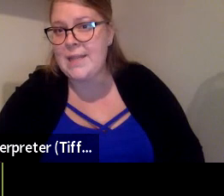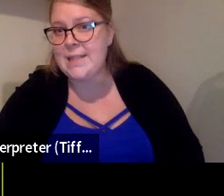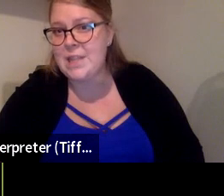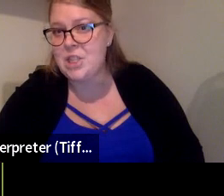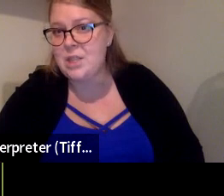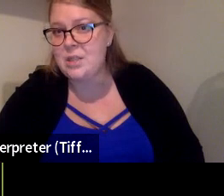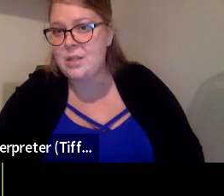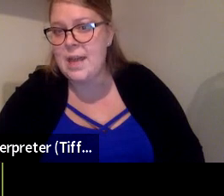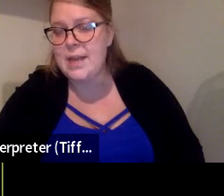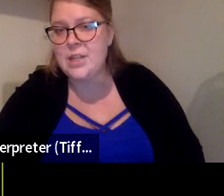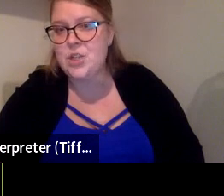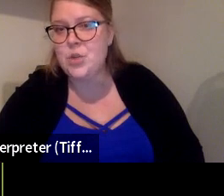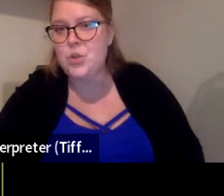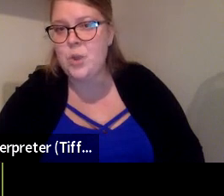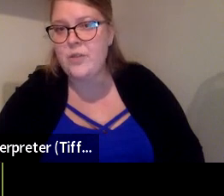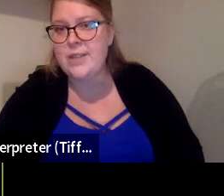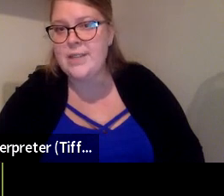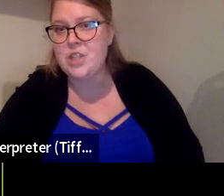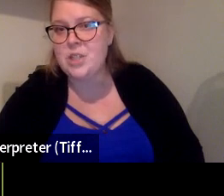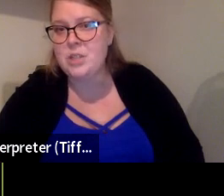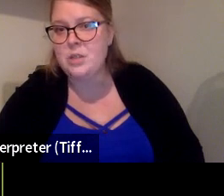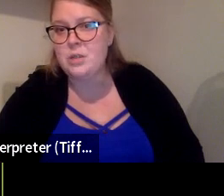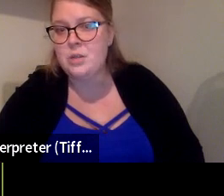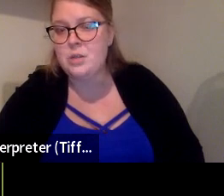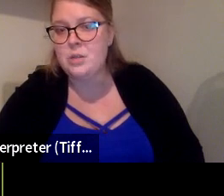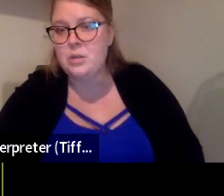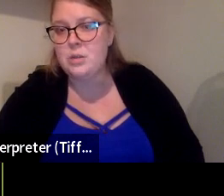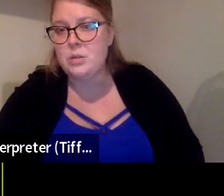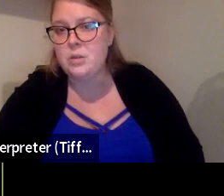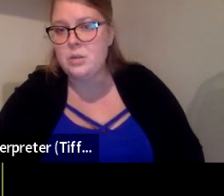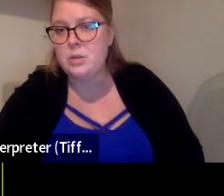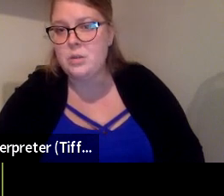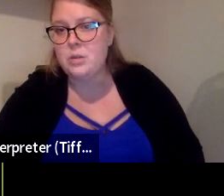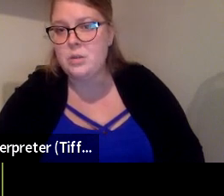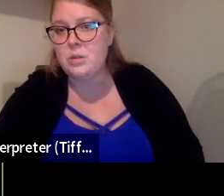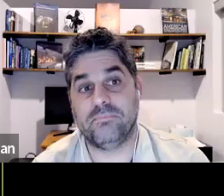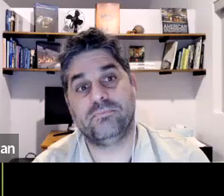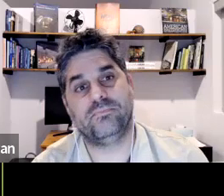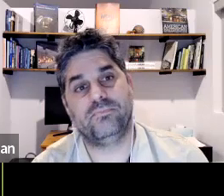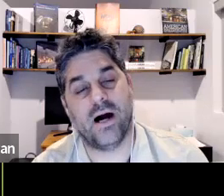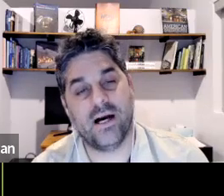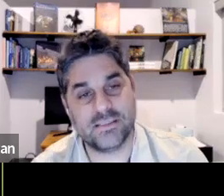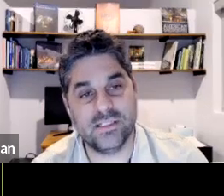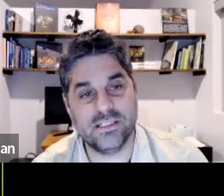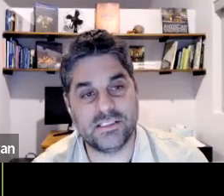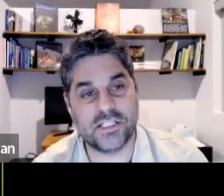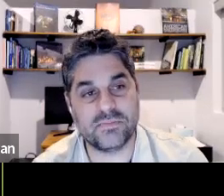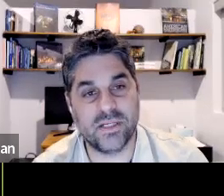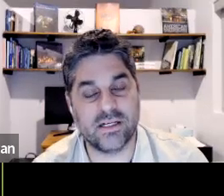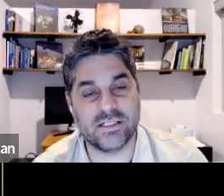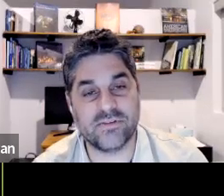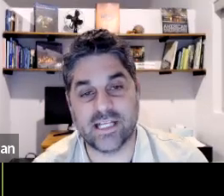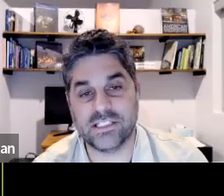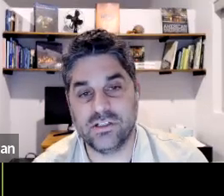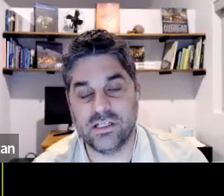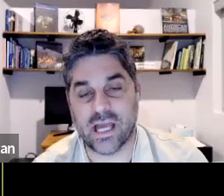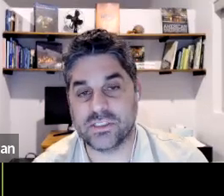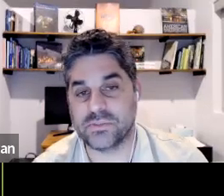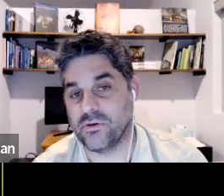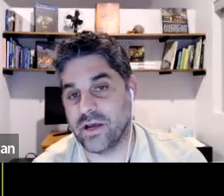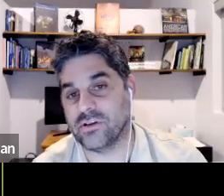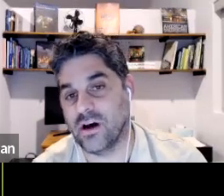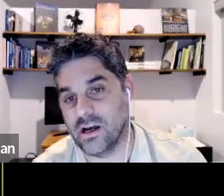that extension, that additional 20-foot extension? I mean, possibly, just because